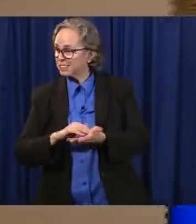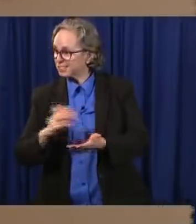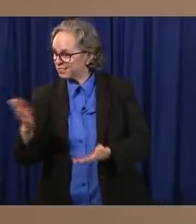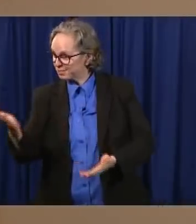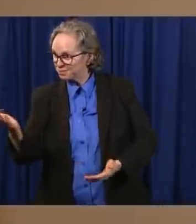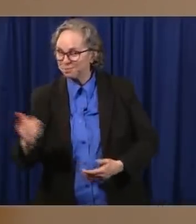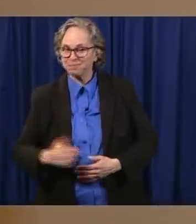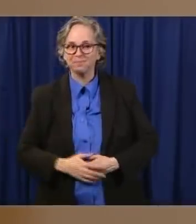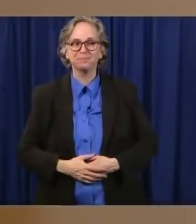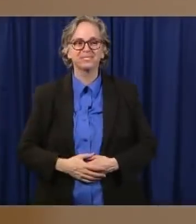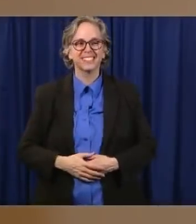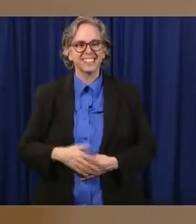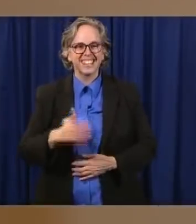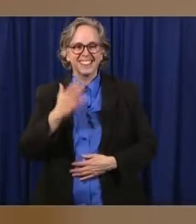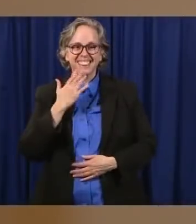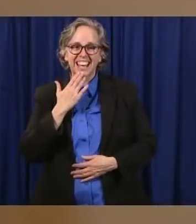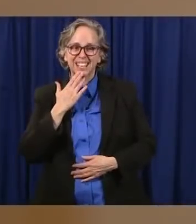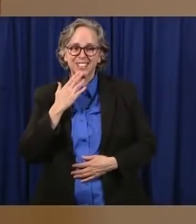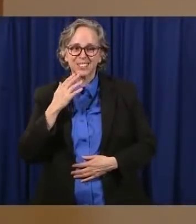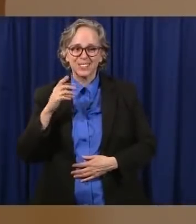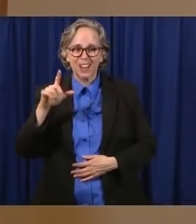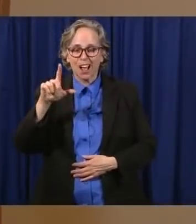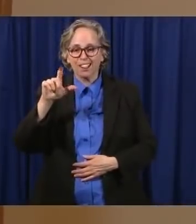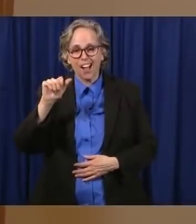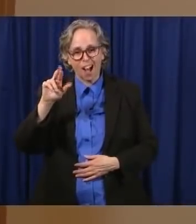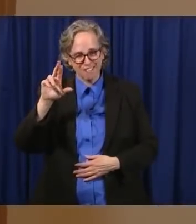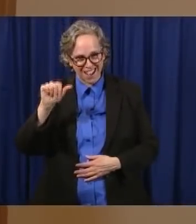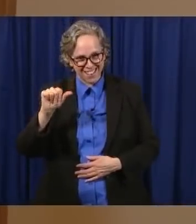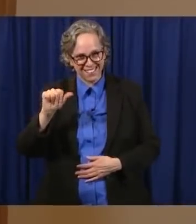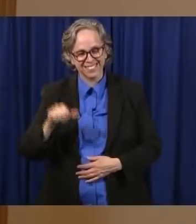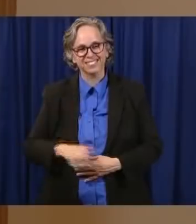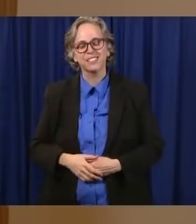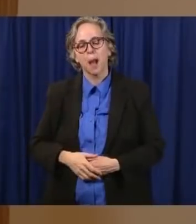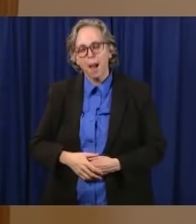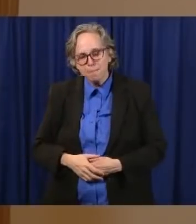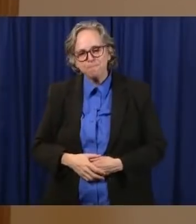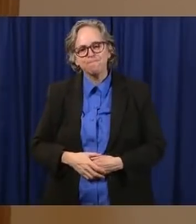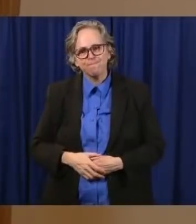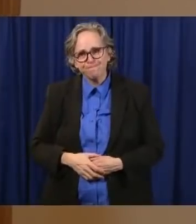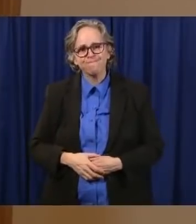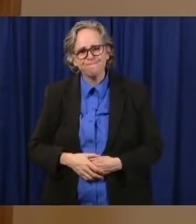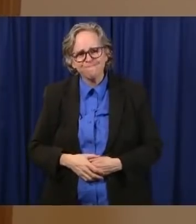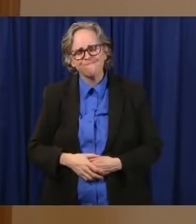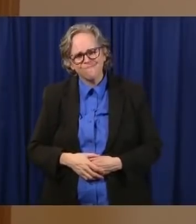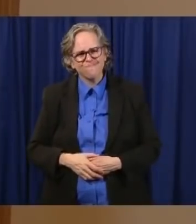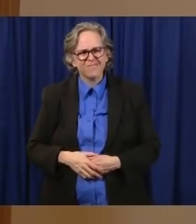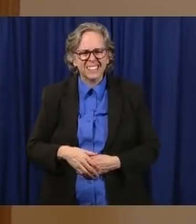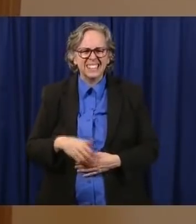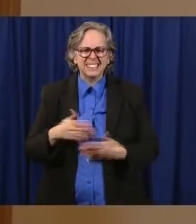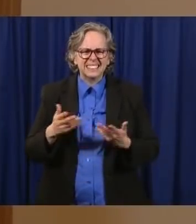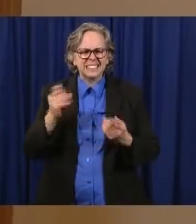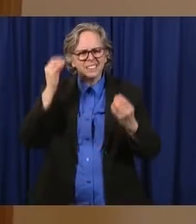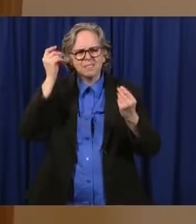Thank you, Laura. I think the things that are falling through the cracks,